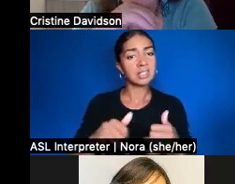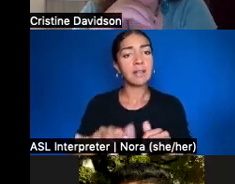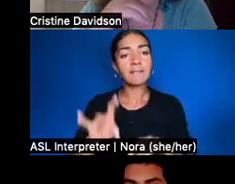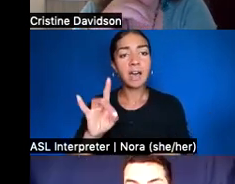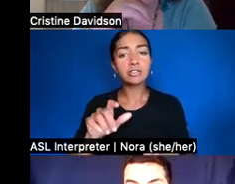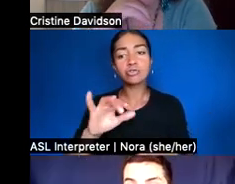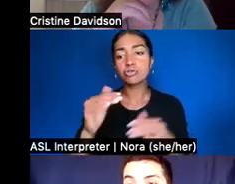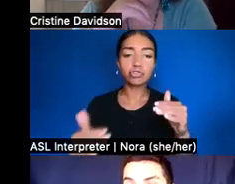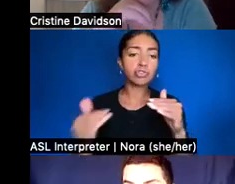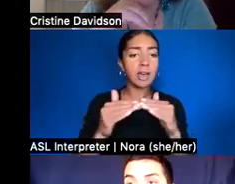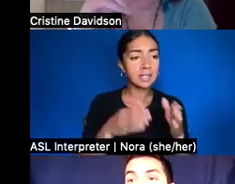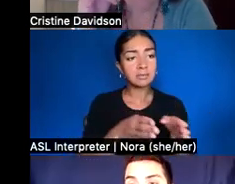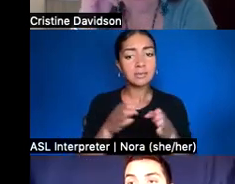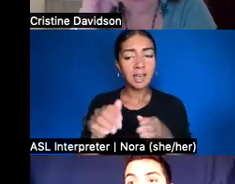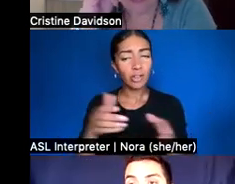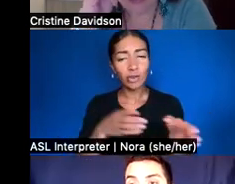Yes.